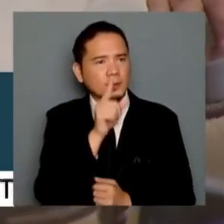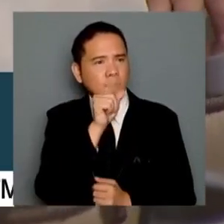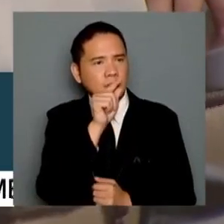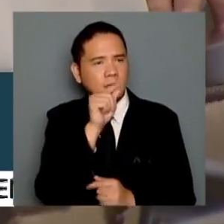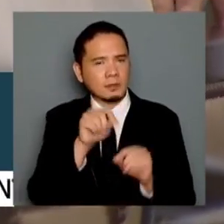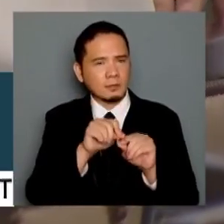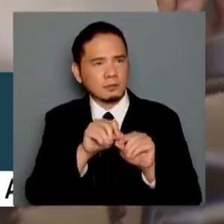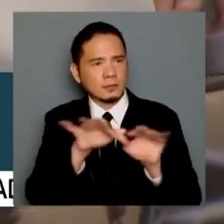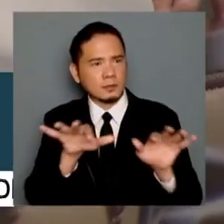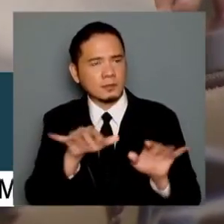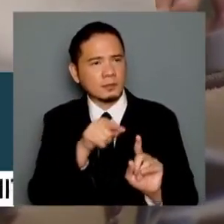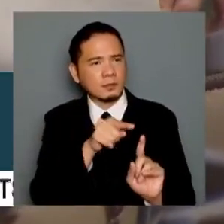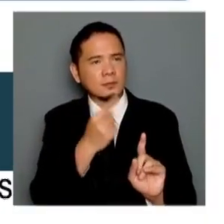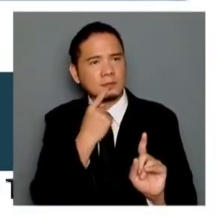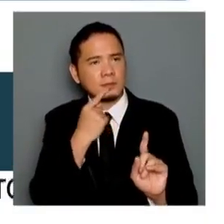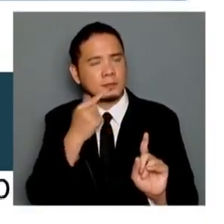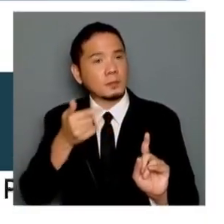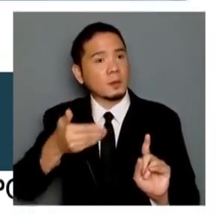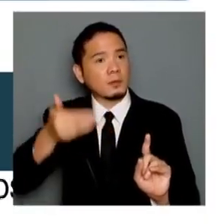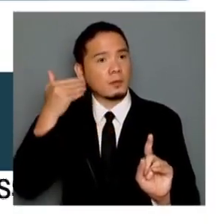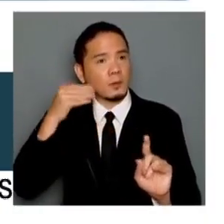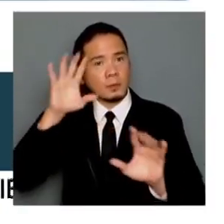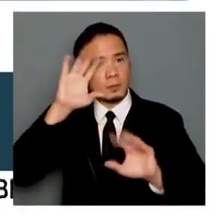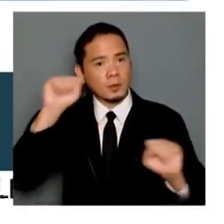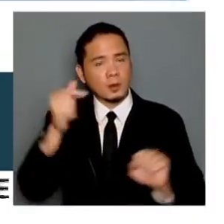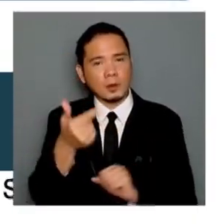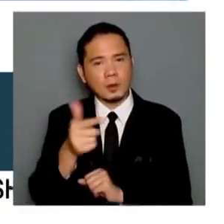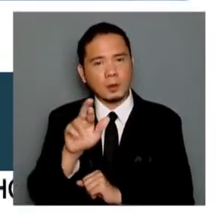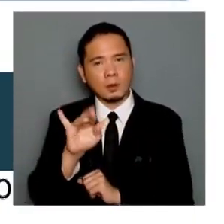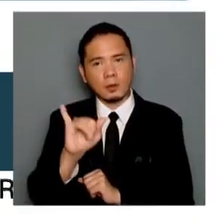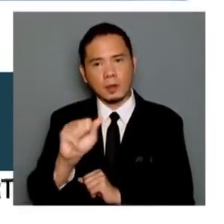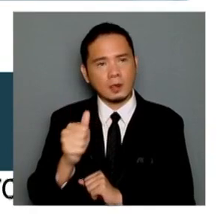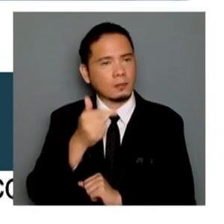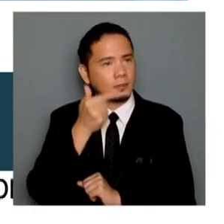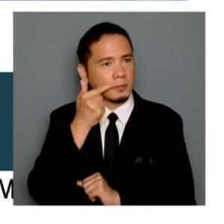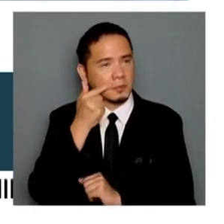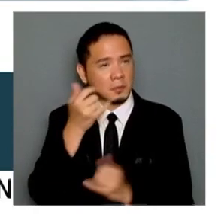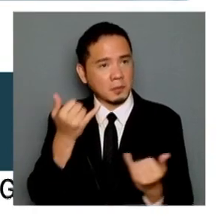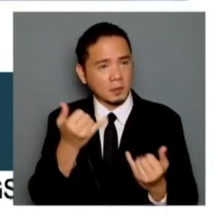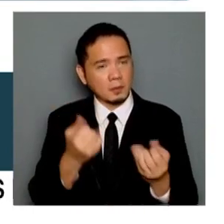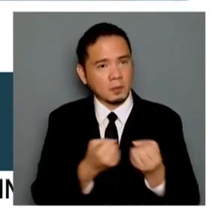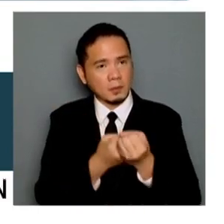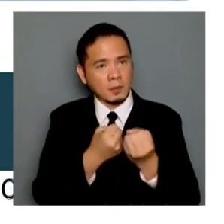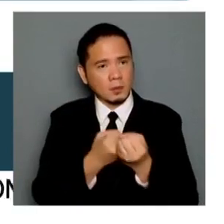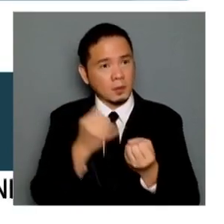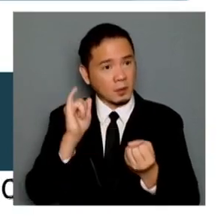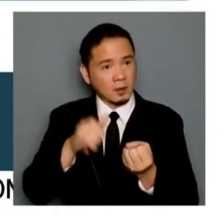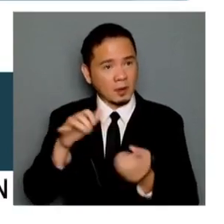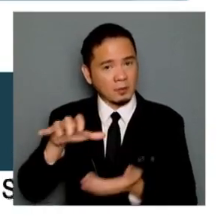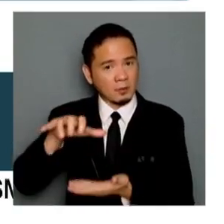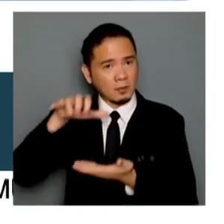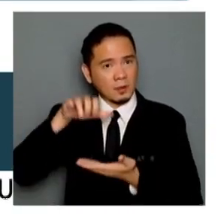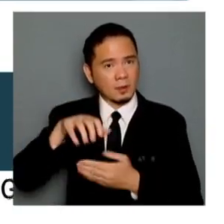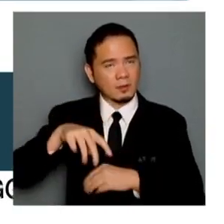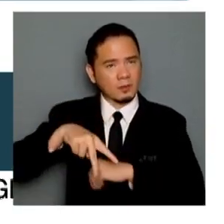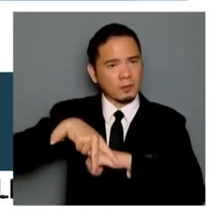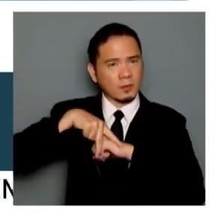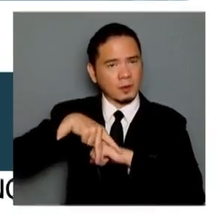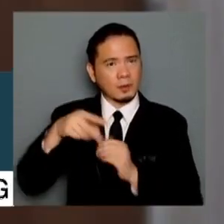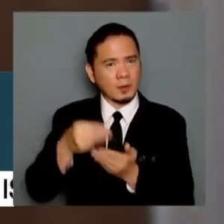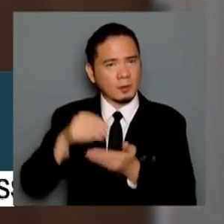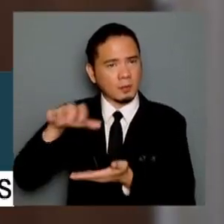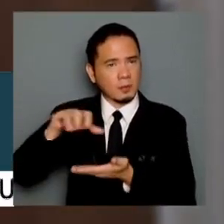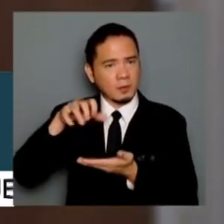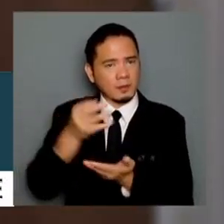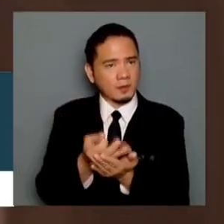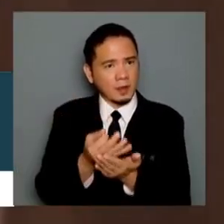also endorsing this proposal to have a sovereign wealth fund. Can you tell us more about that? Yeah, that was a statement that